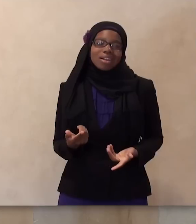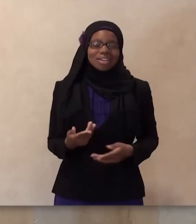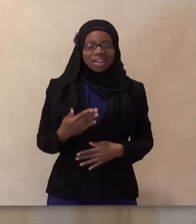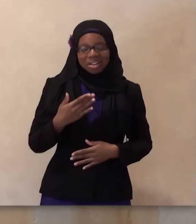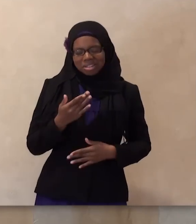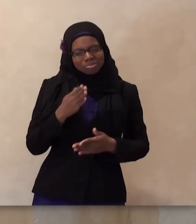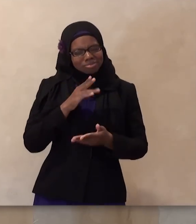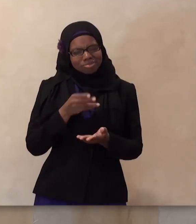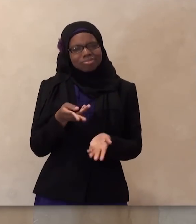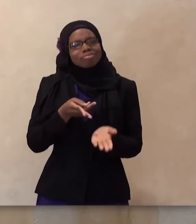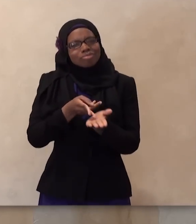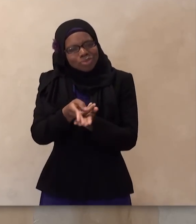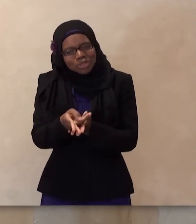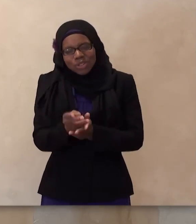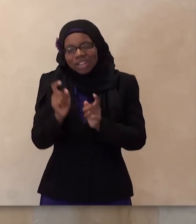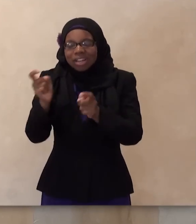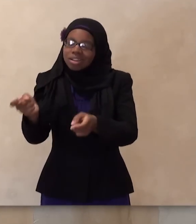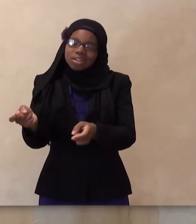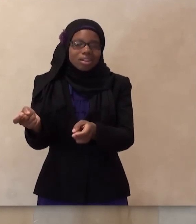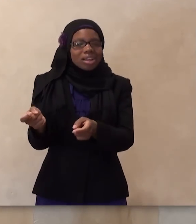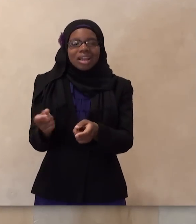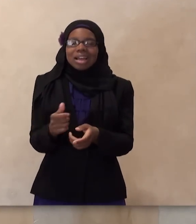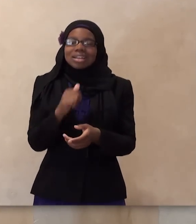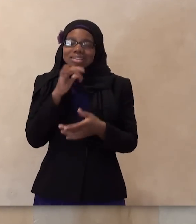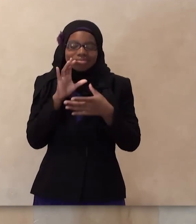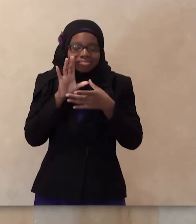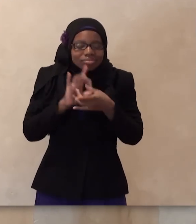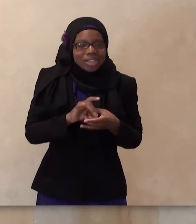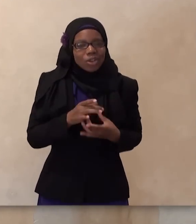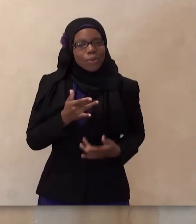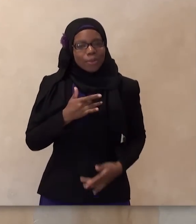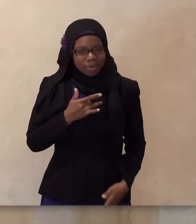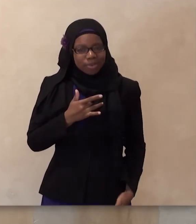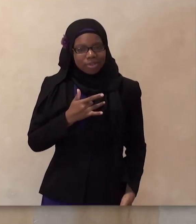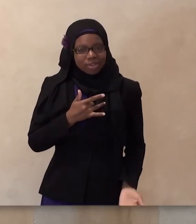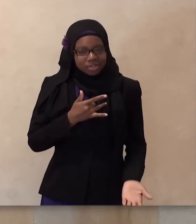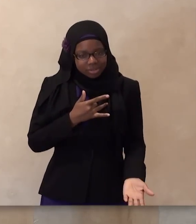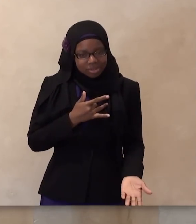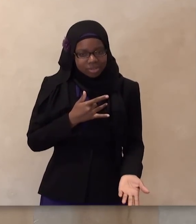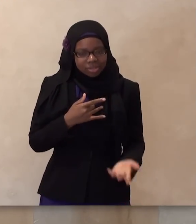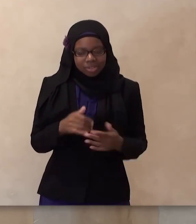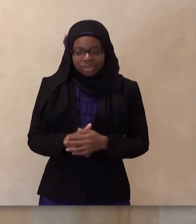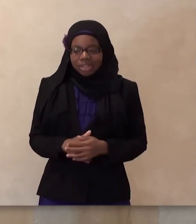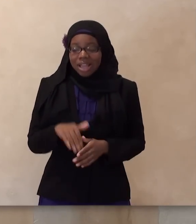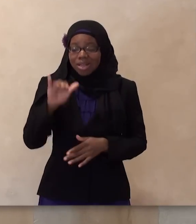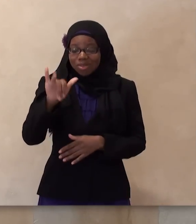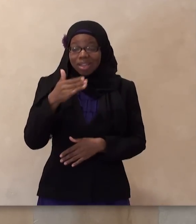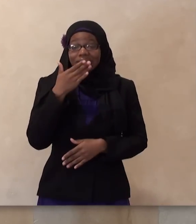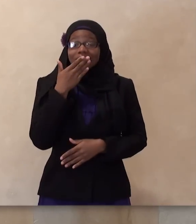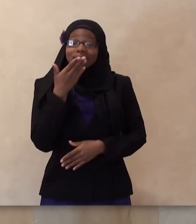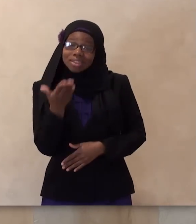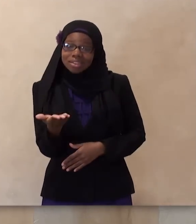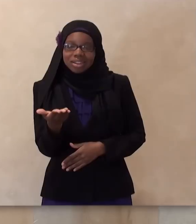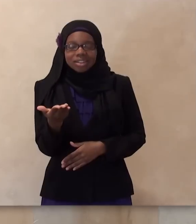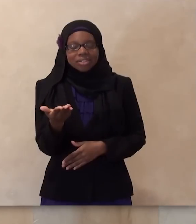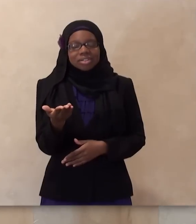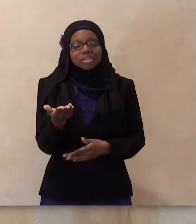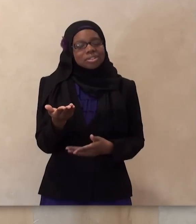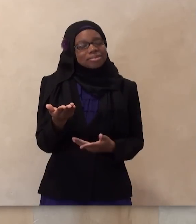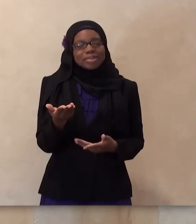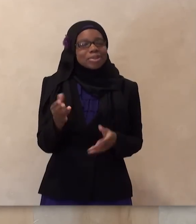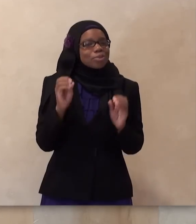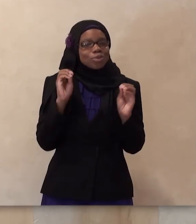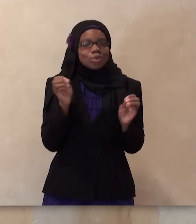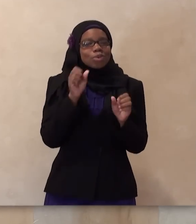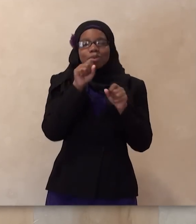your heart, or you are not doing it with your heart. So that shukr or that thanking might be out of blessing